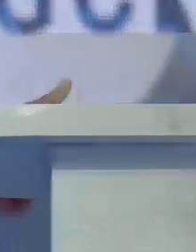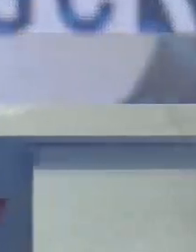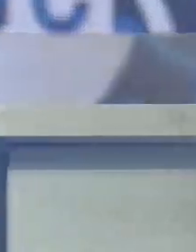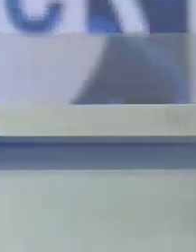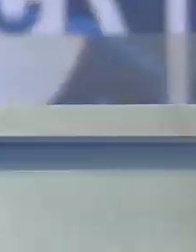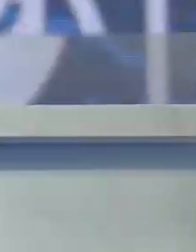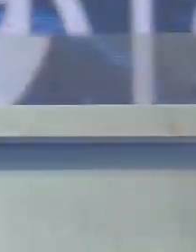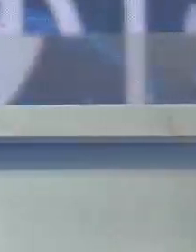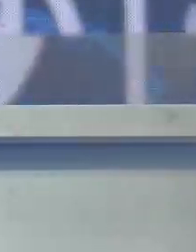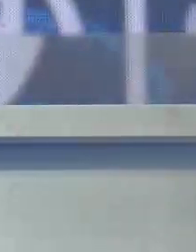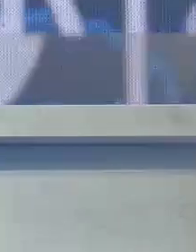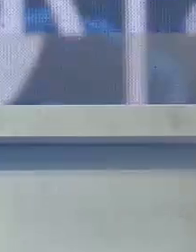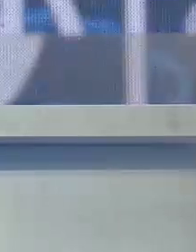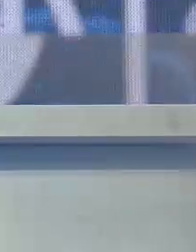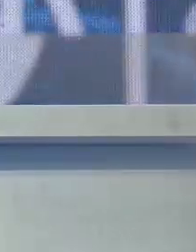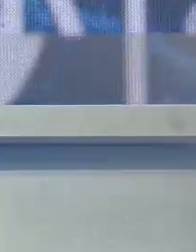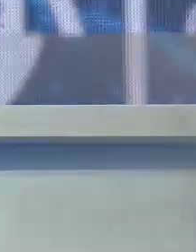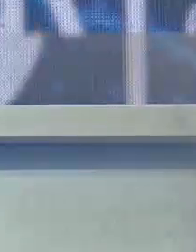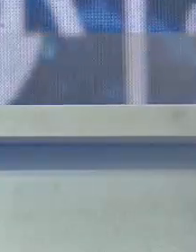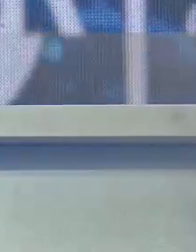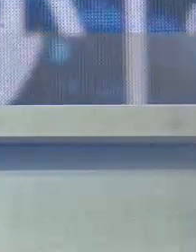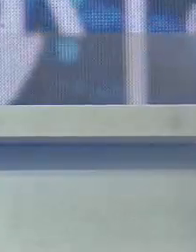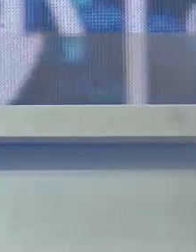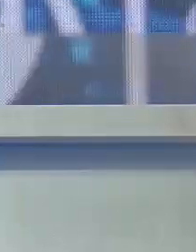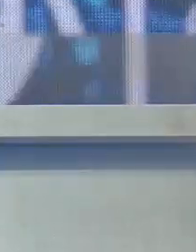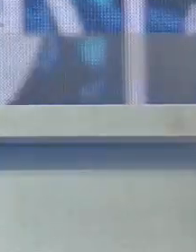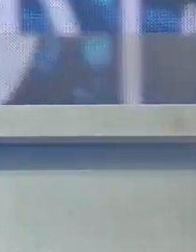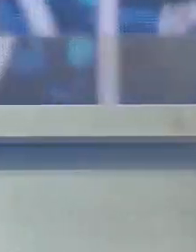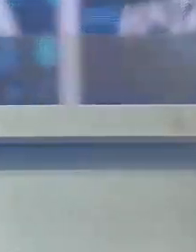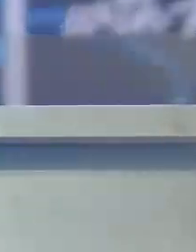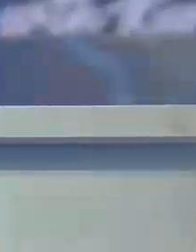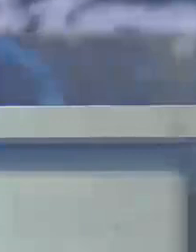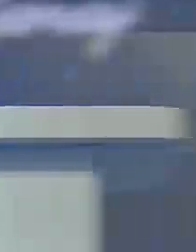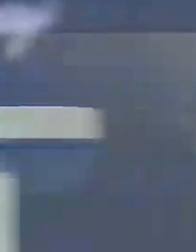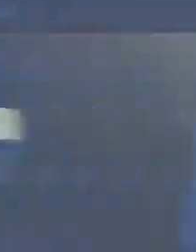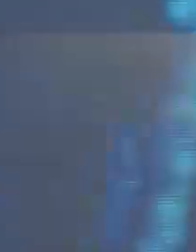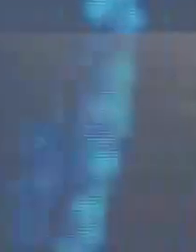I provided for you yesterday, what do you want again today?